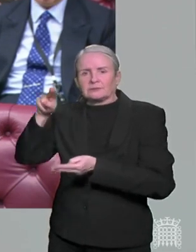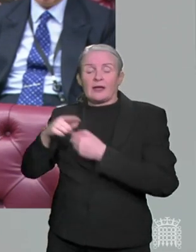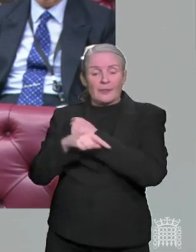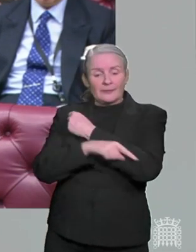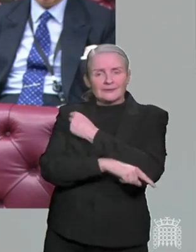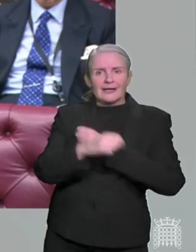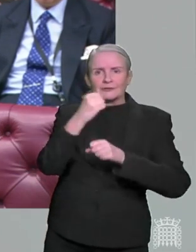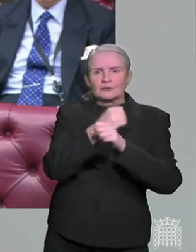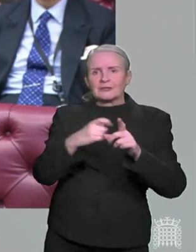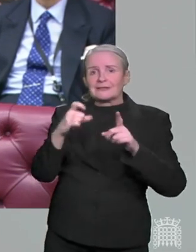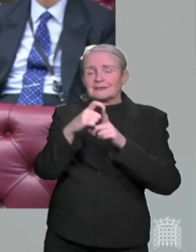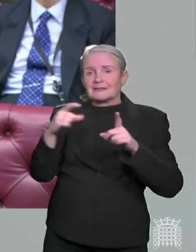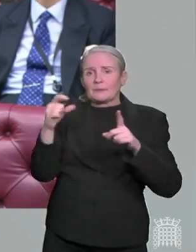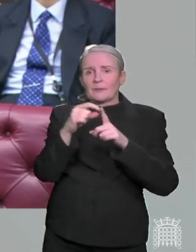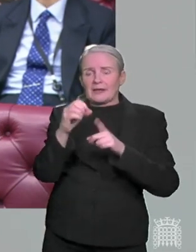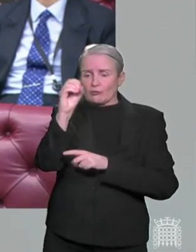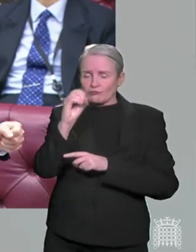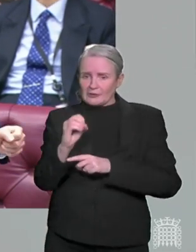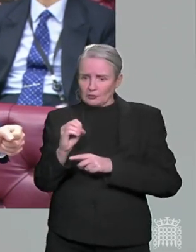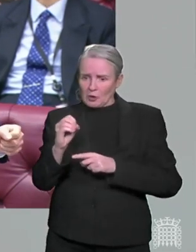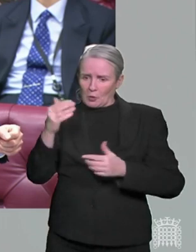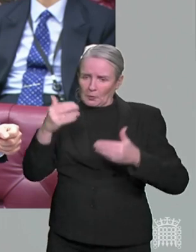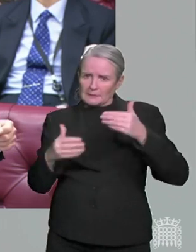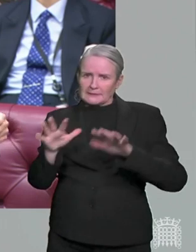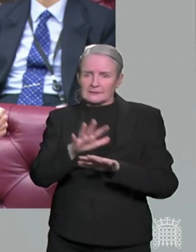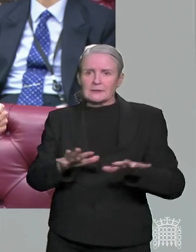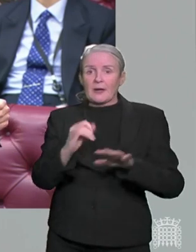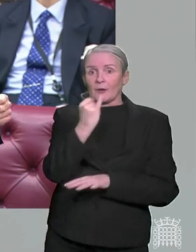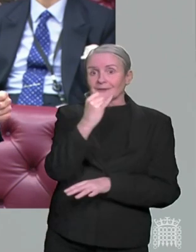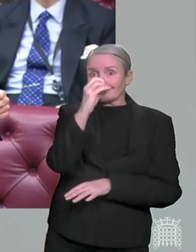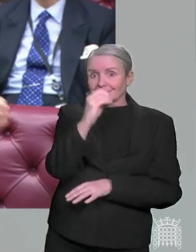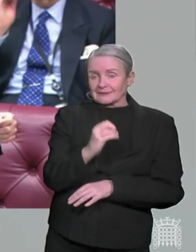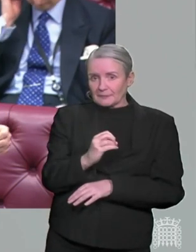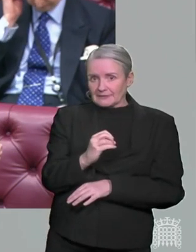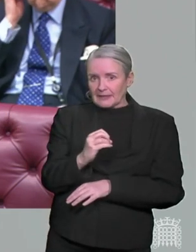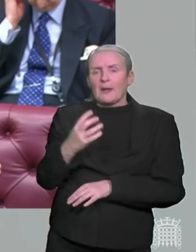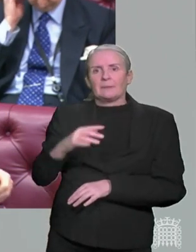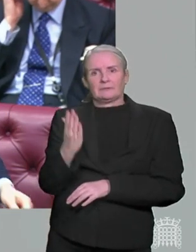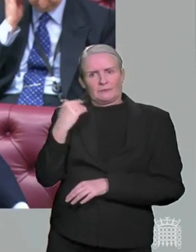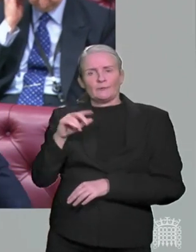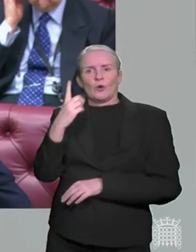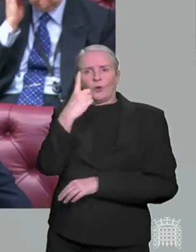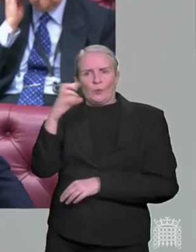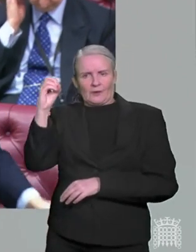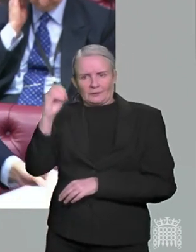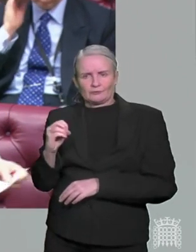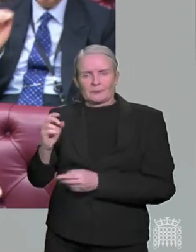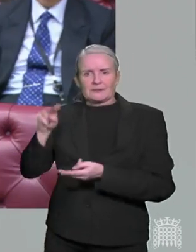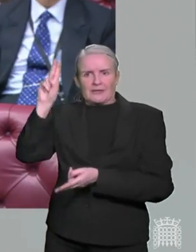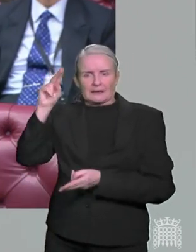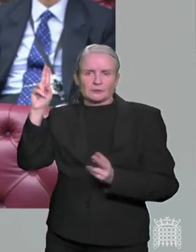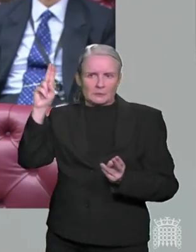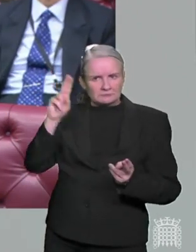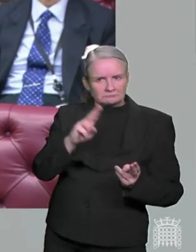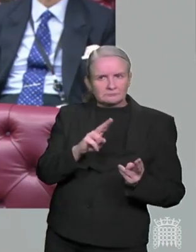these very indebted countries is something like 60%, whereas it did get to 100%. I would argue one of the best things we can